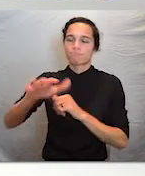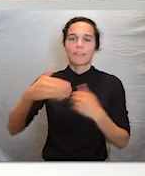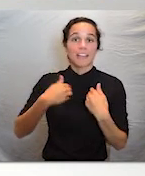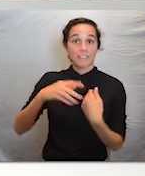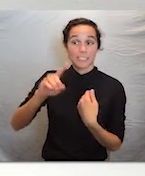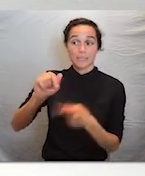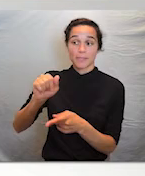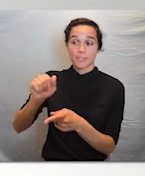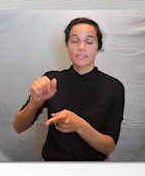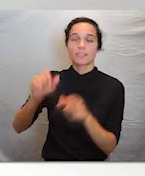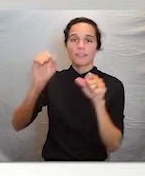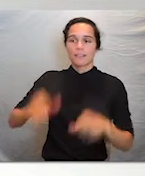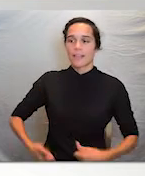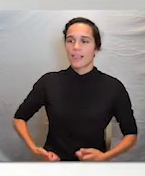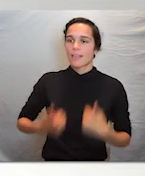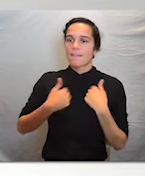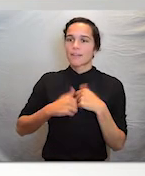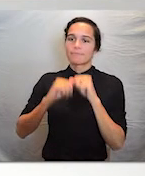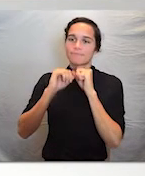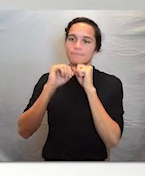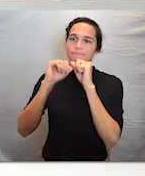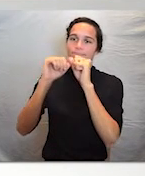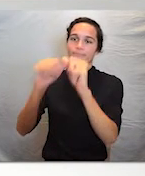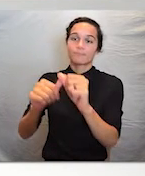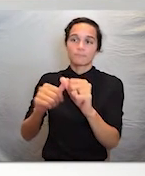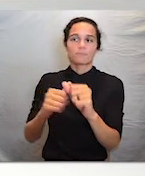live, so that we could live